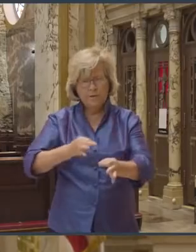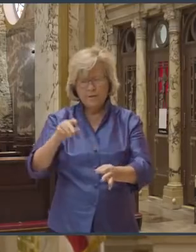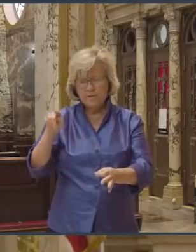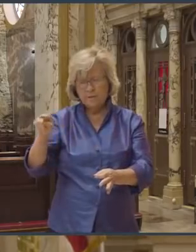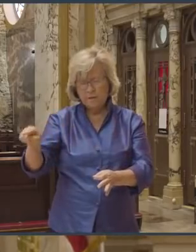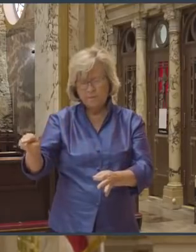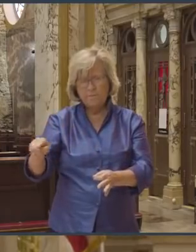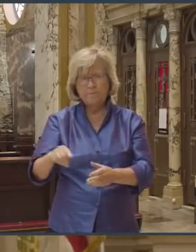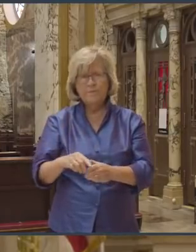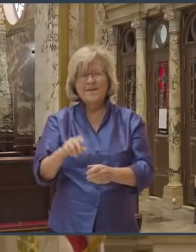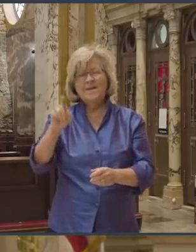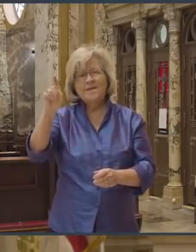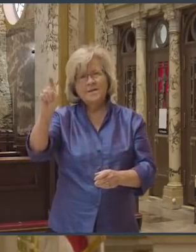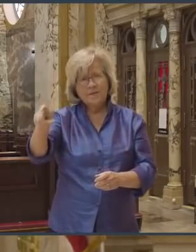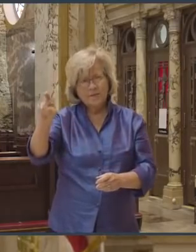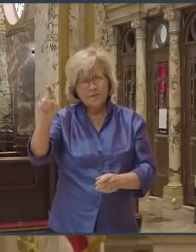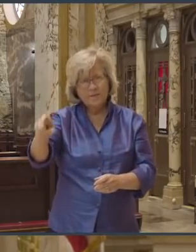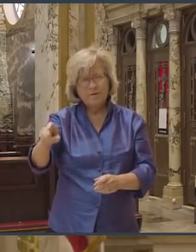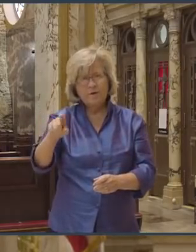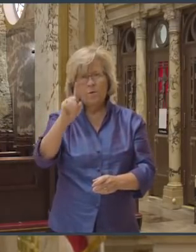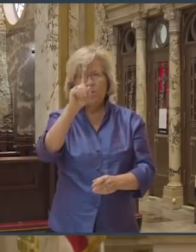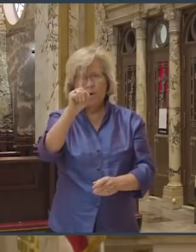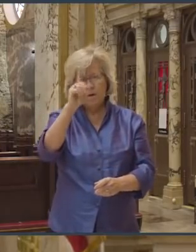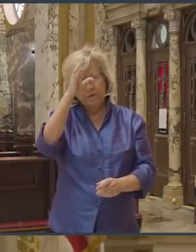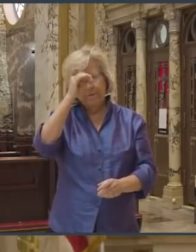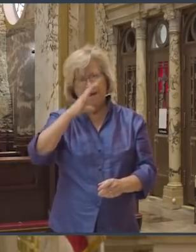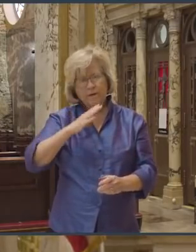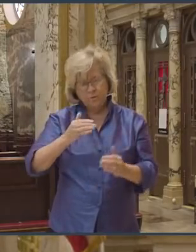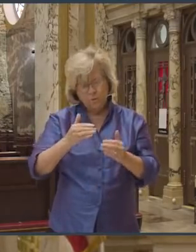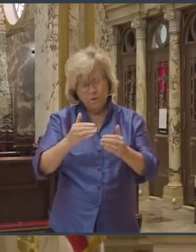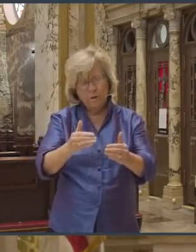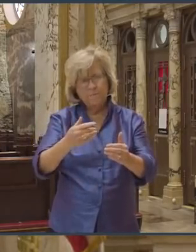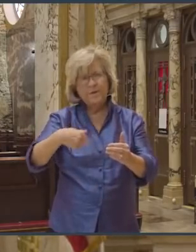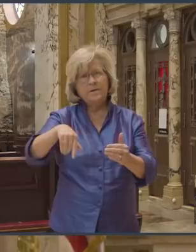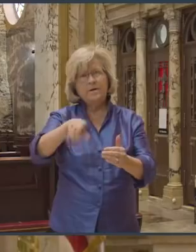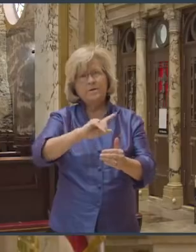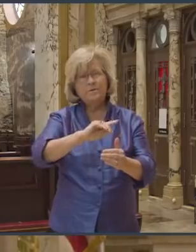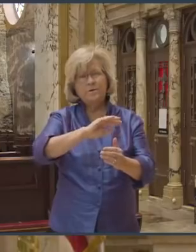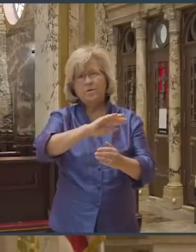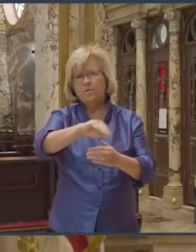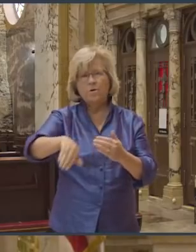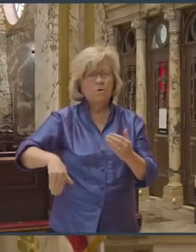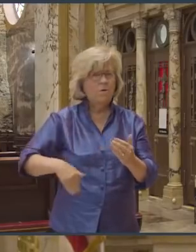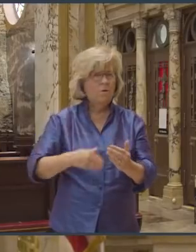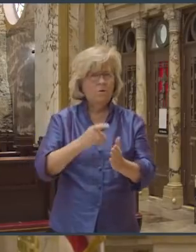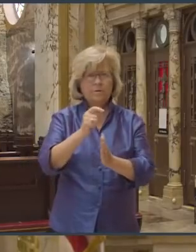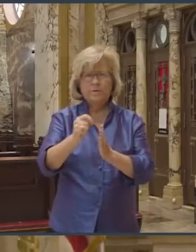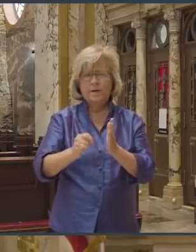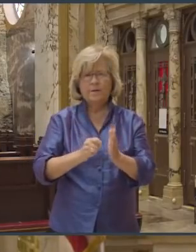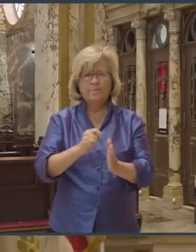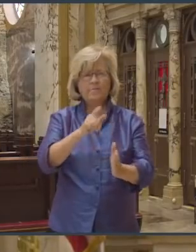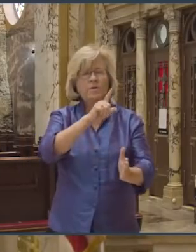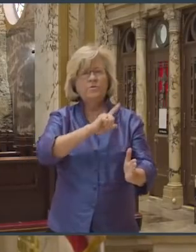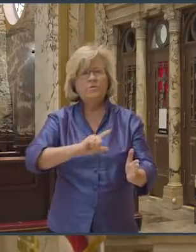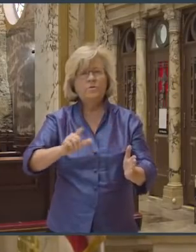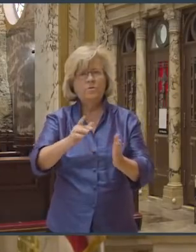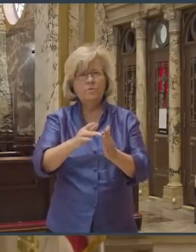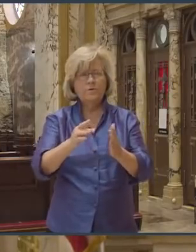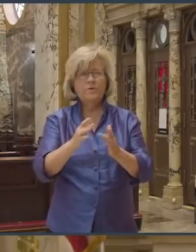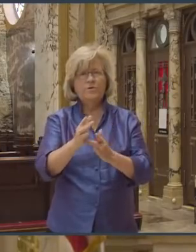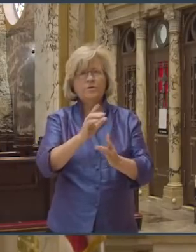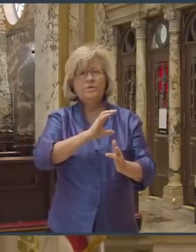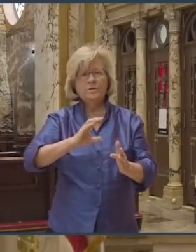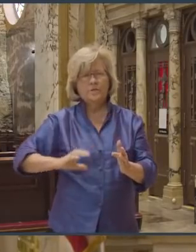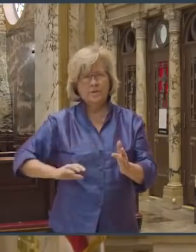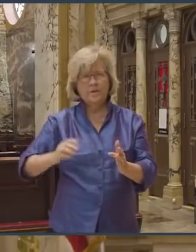Therefore, it is necessary that one of the men who accompanied us the whole time, the Lord Jesus, came and